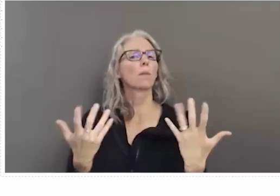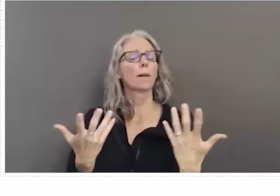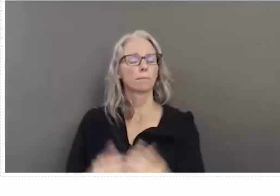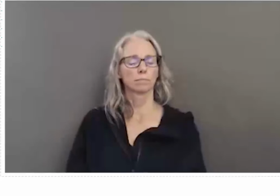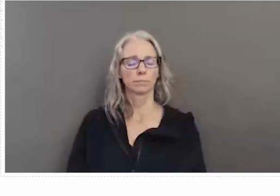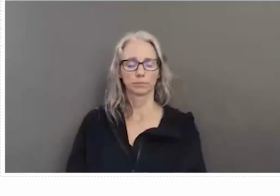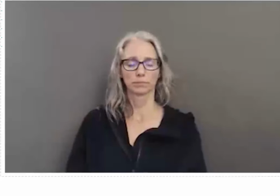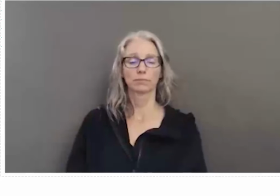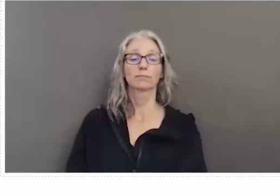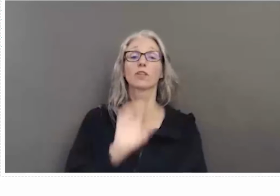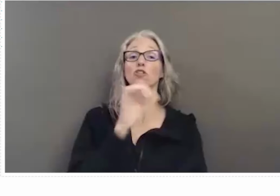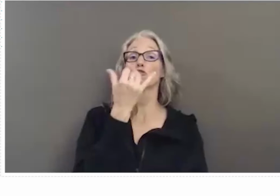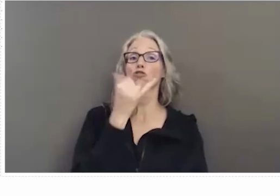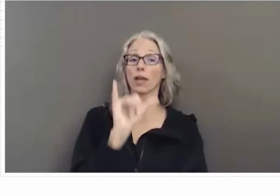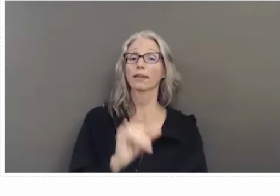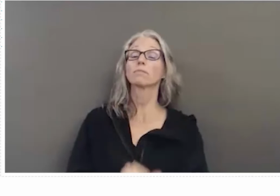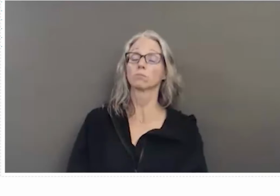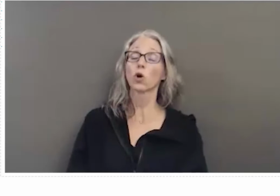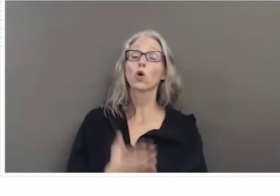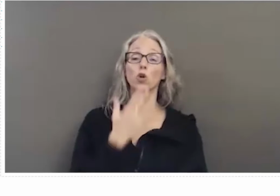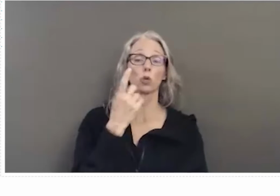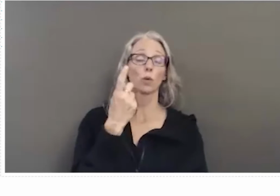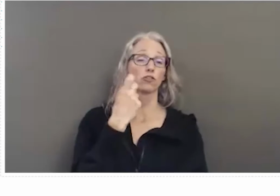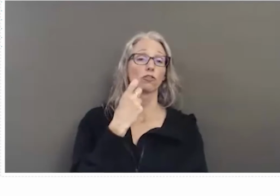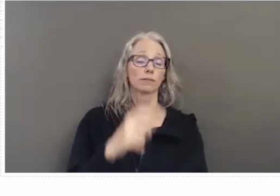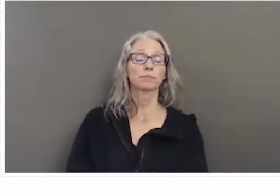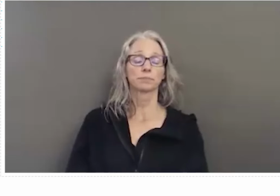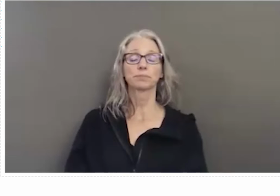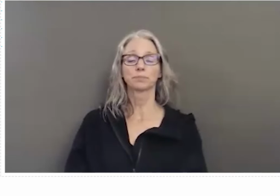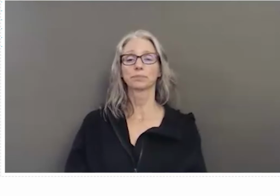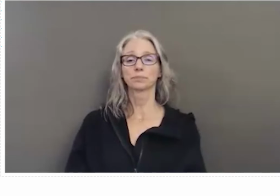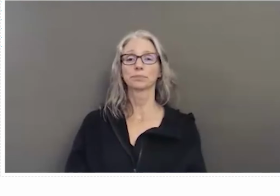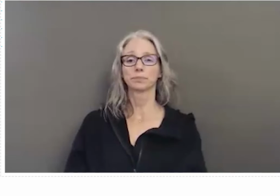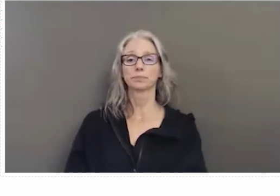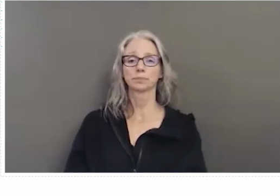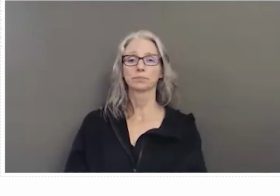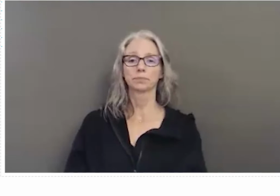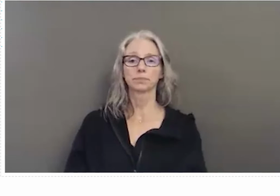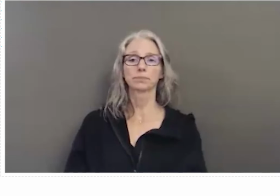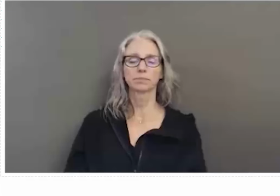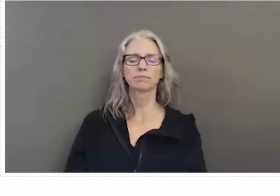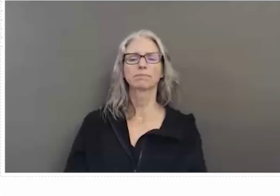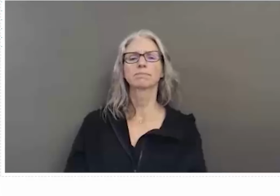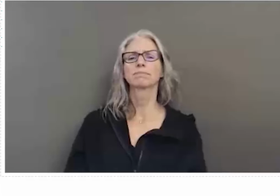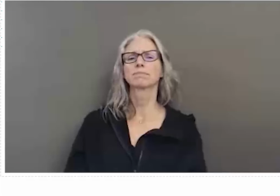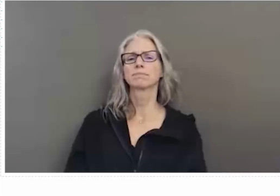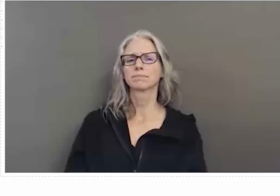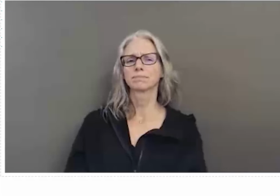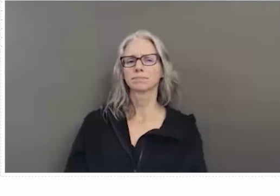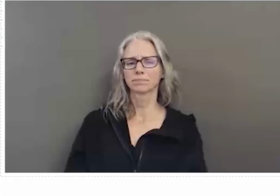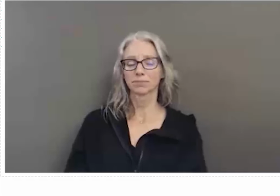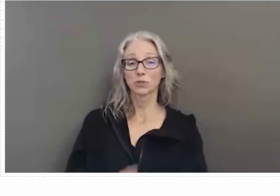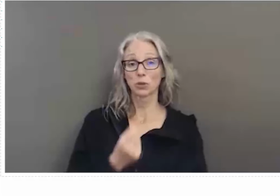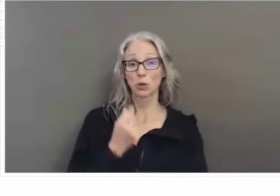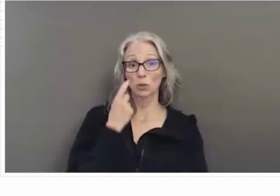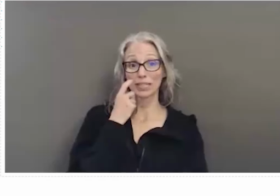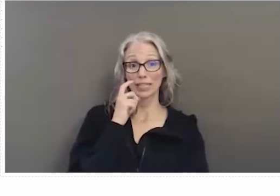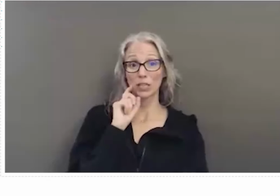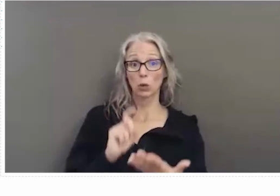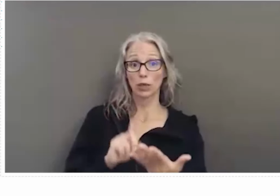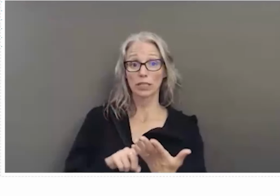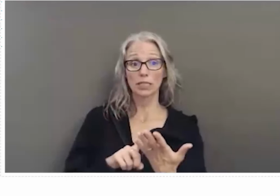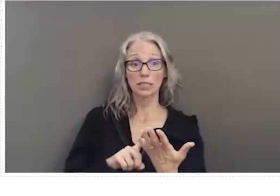question. I think that as a general perspective, what we've been seeing for the past few years, that budget seems to be relatively stable